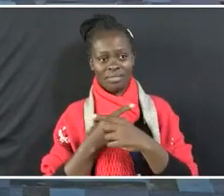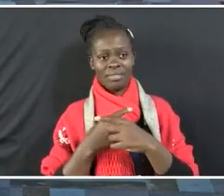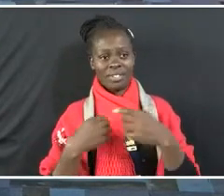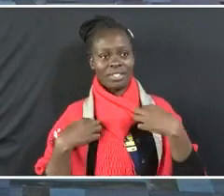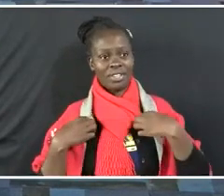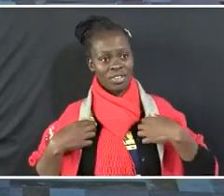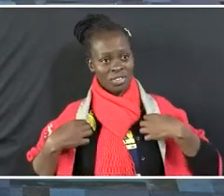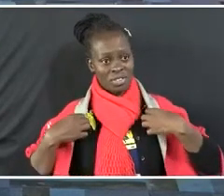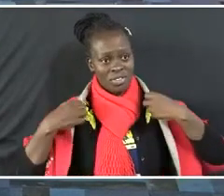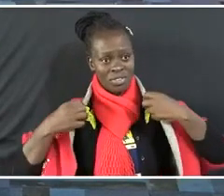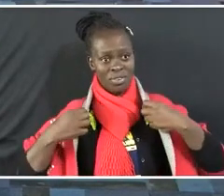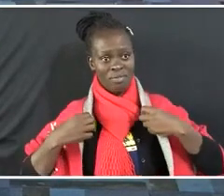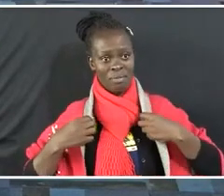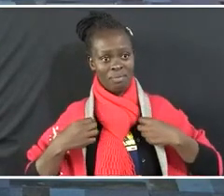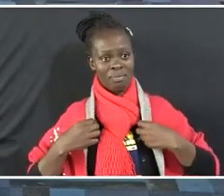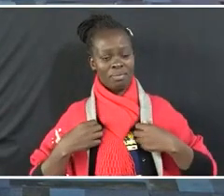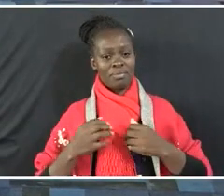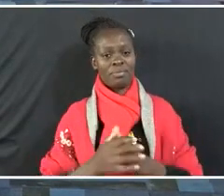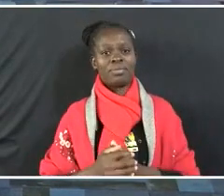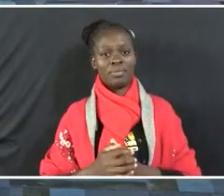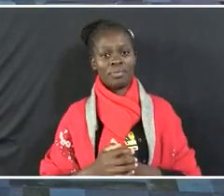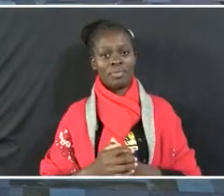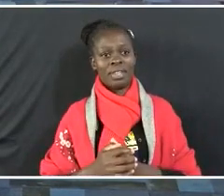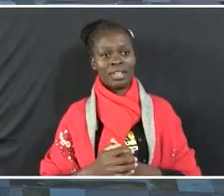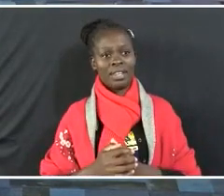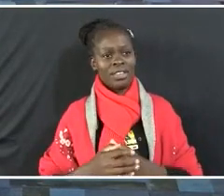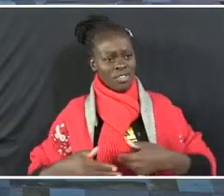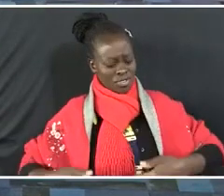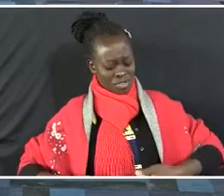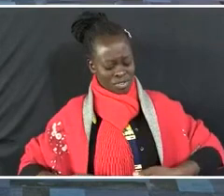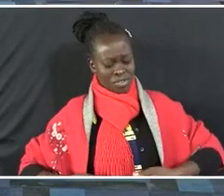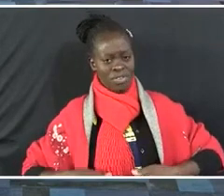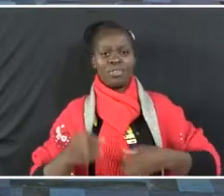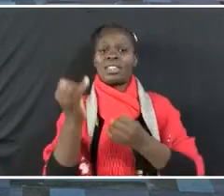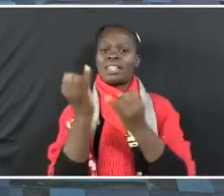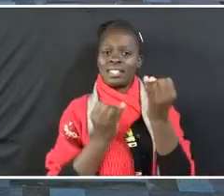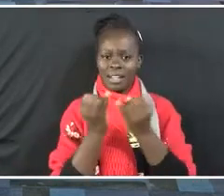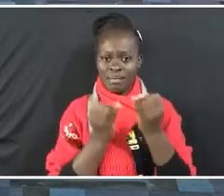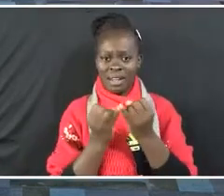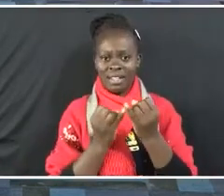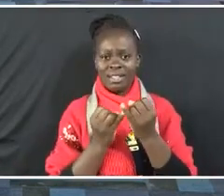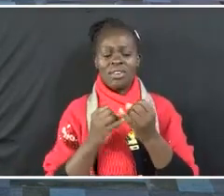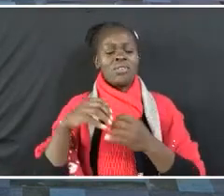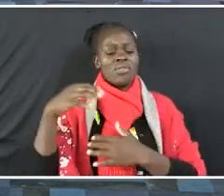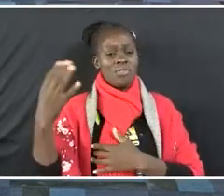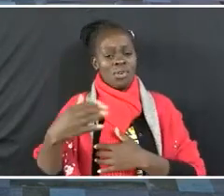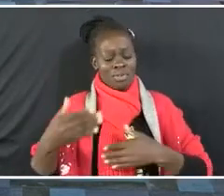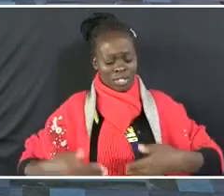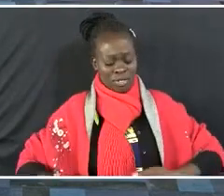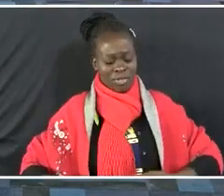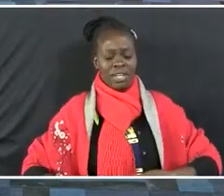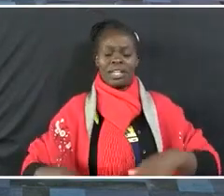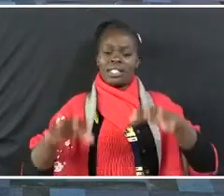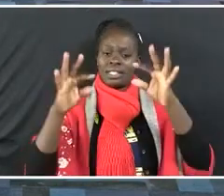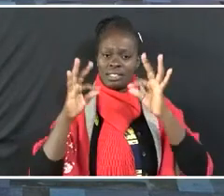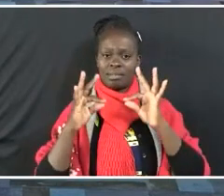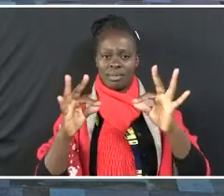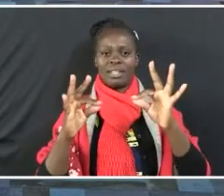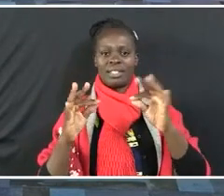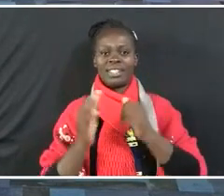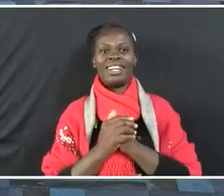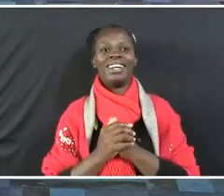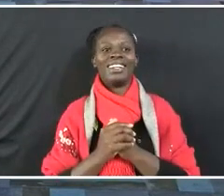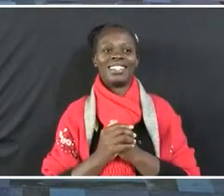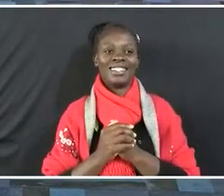ambassadors. Because on ambassadors' Sabbath, the ambassadors are smart. Come on a women ministry